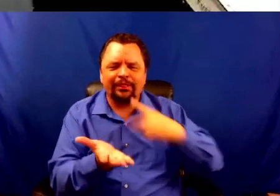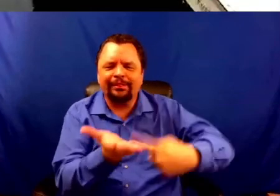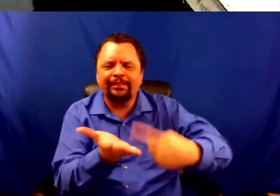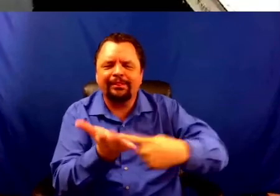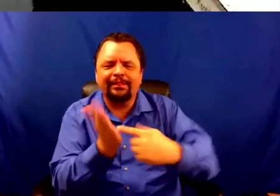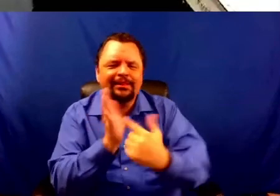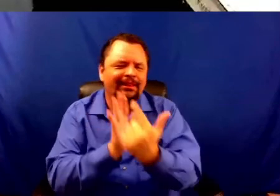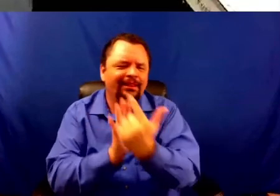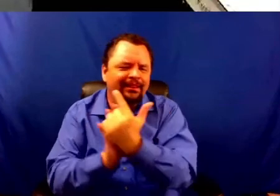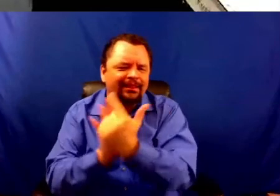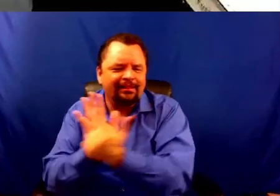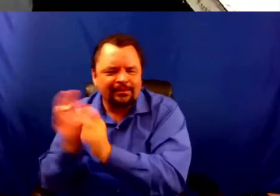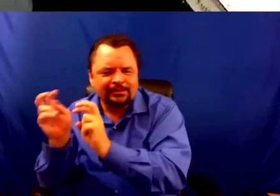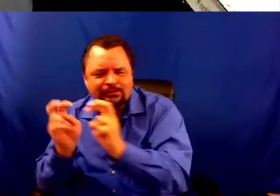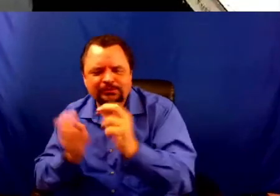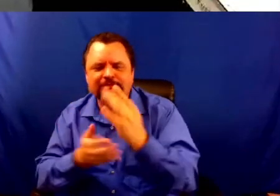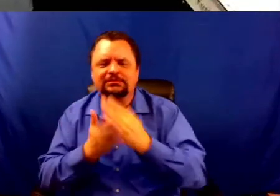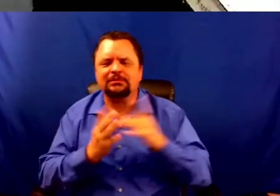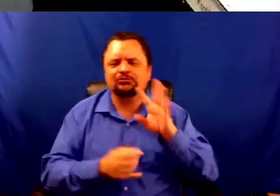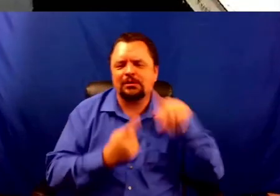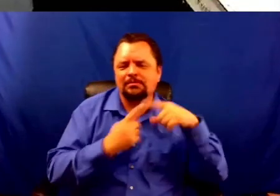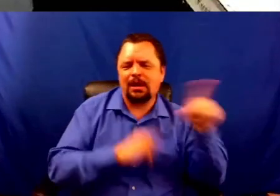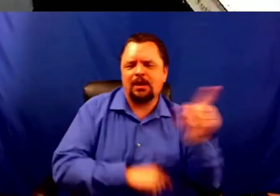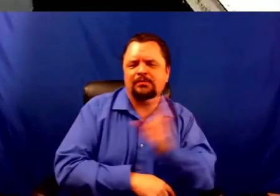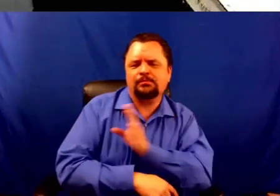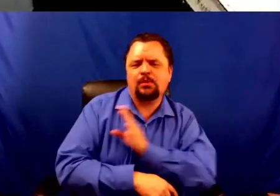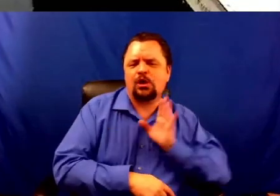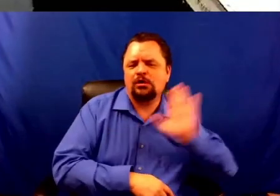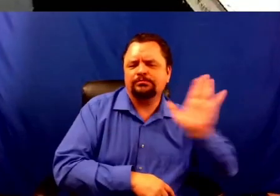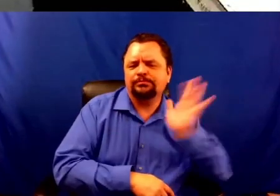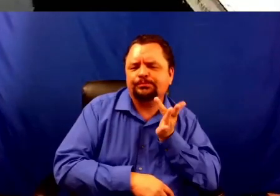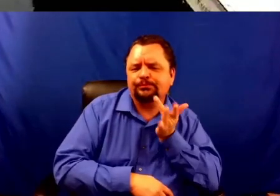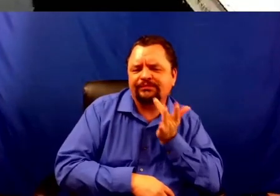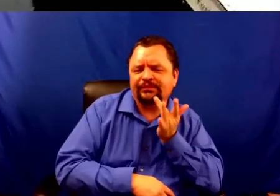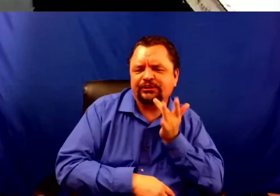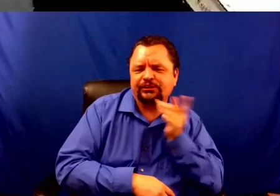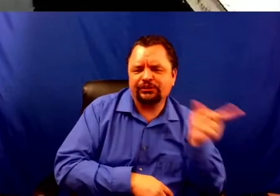of the board preference. Okay.